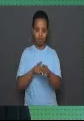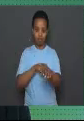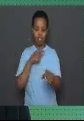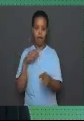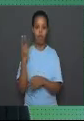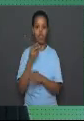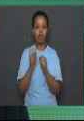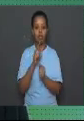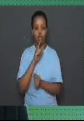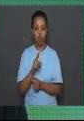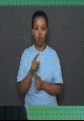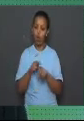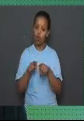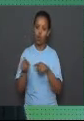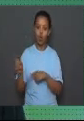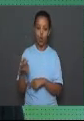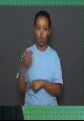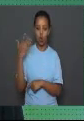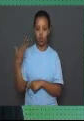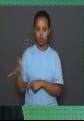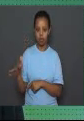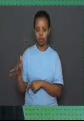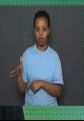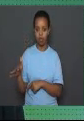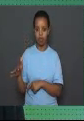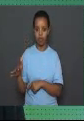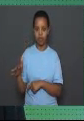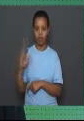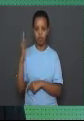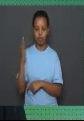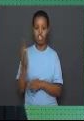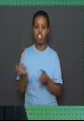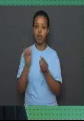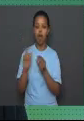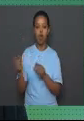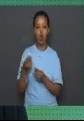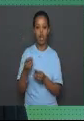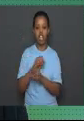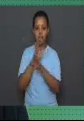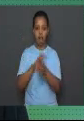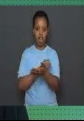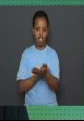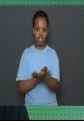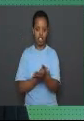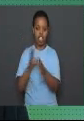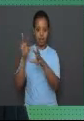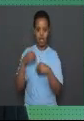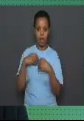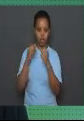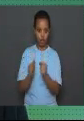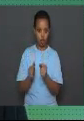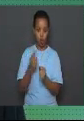Several pigments can capture more light energy than just one pigment.